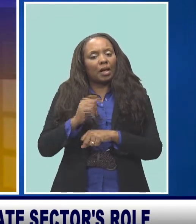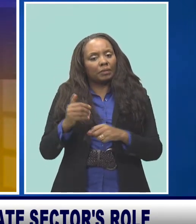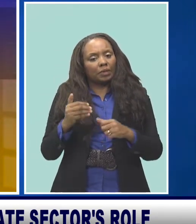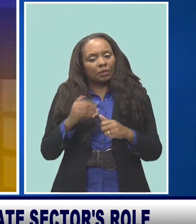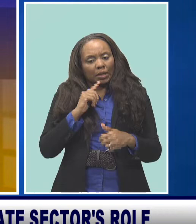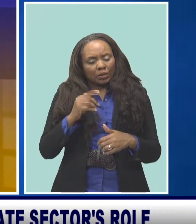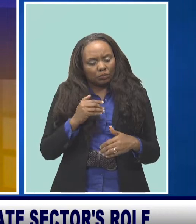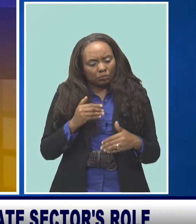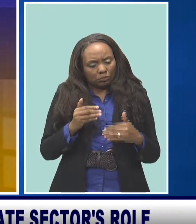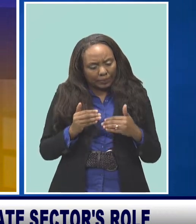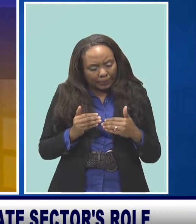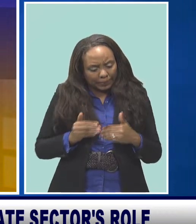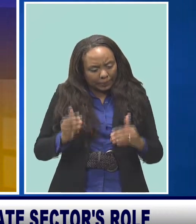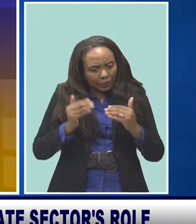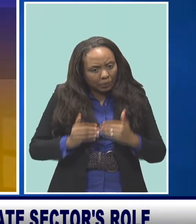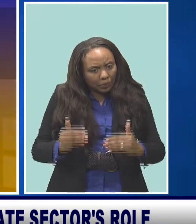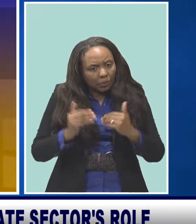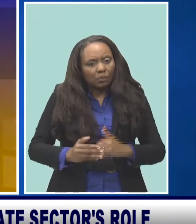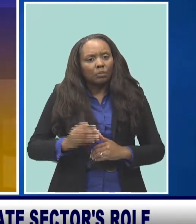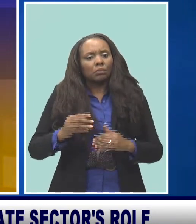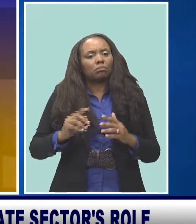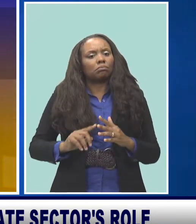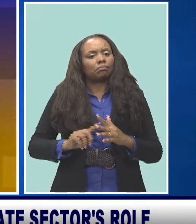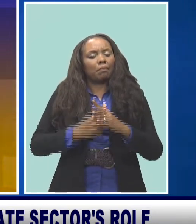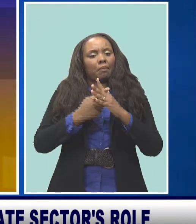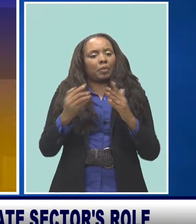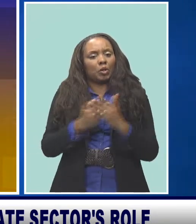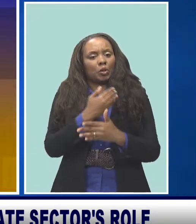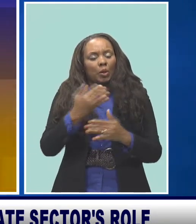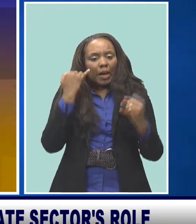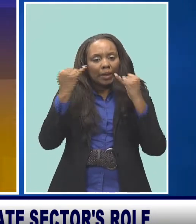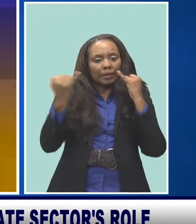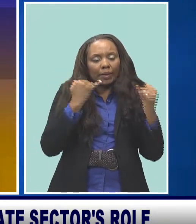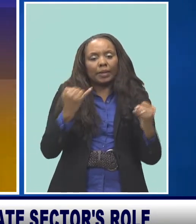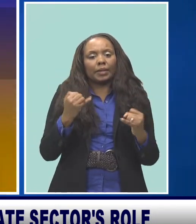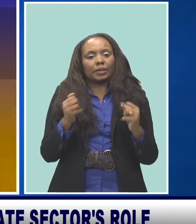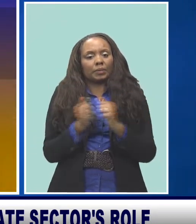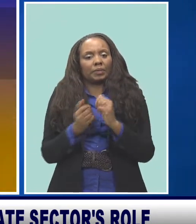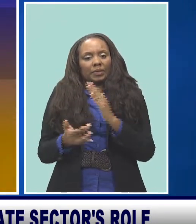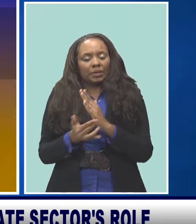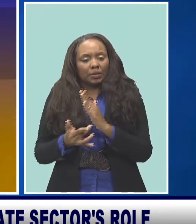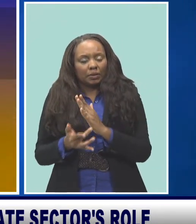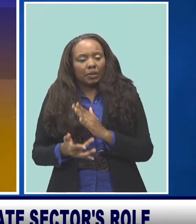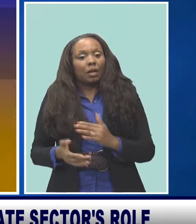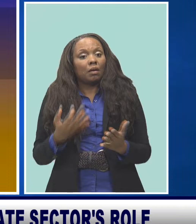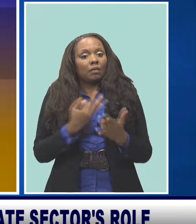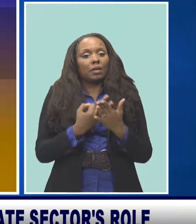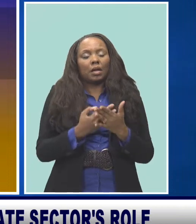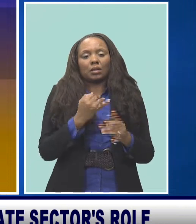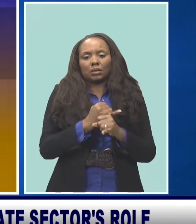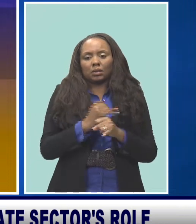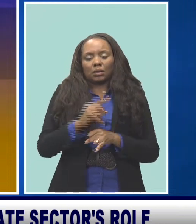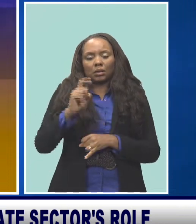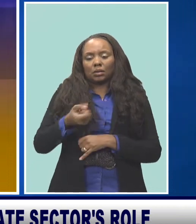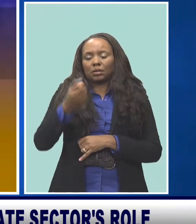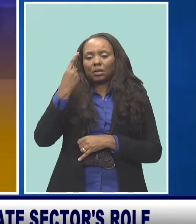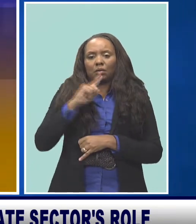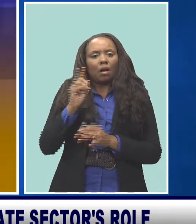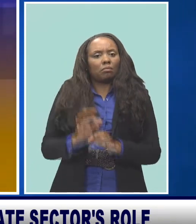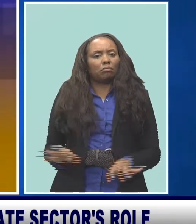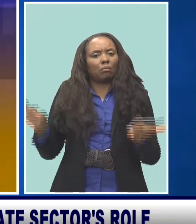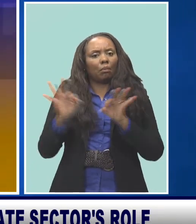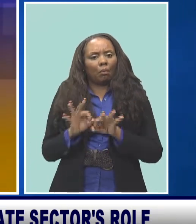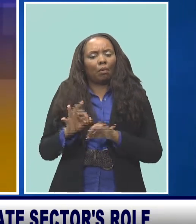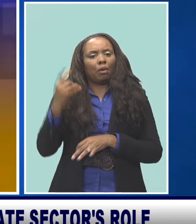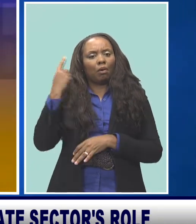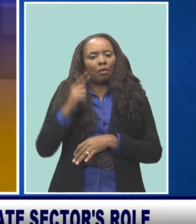new ideas and new technologies. And financial institutions will need to recognize just how important it is